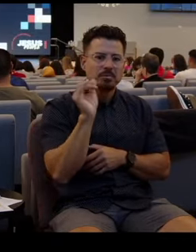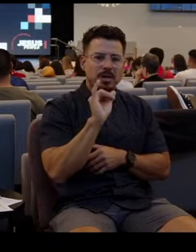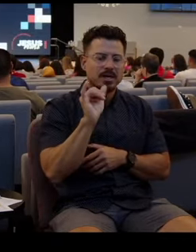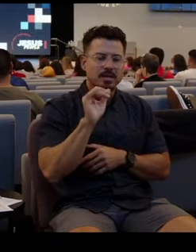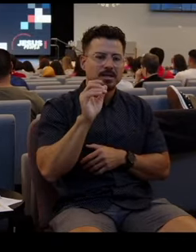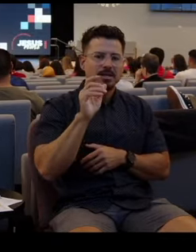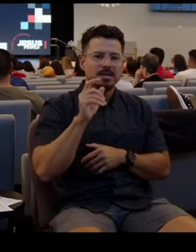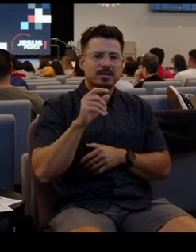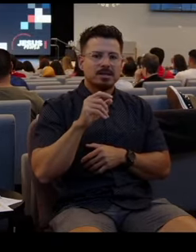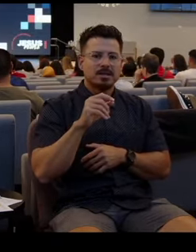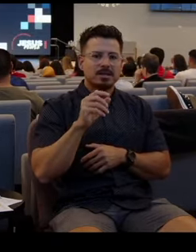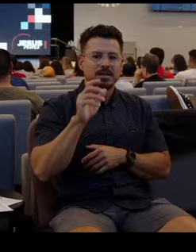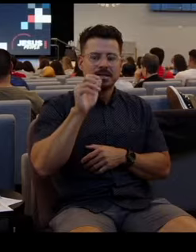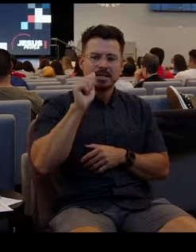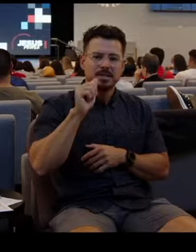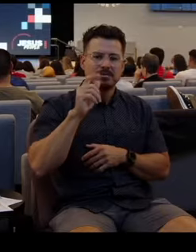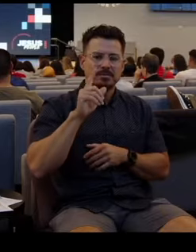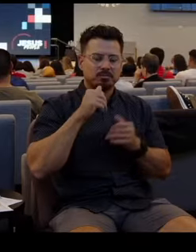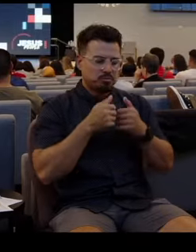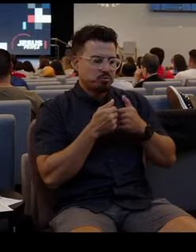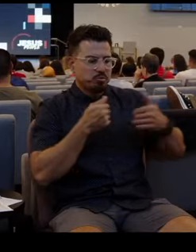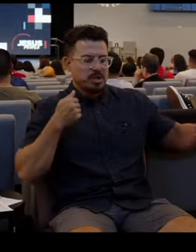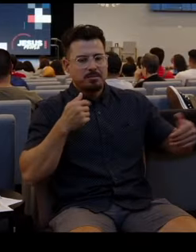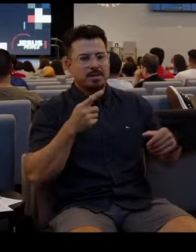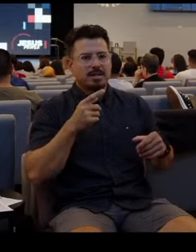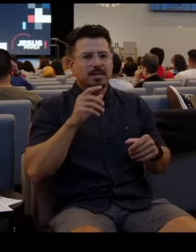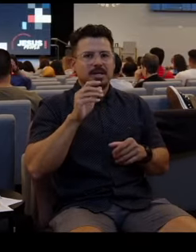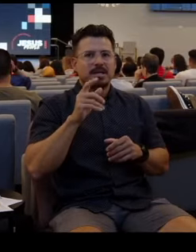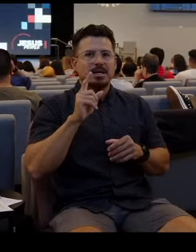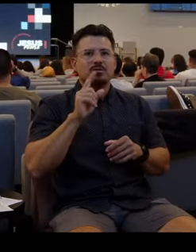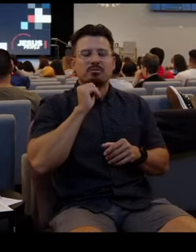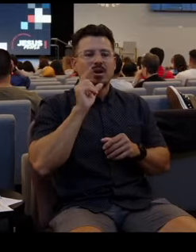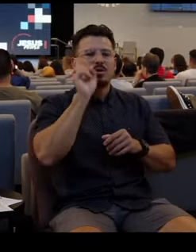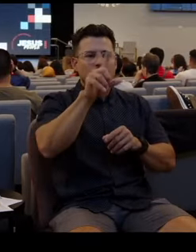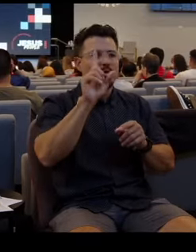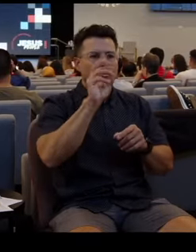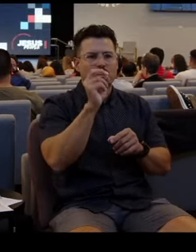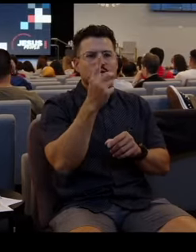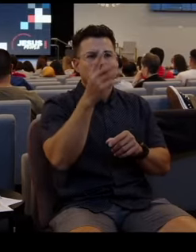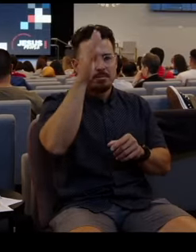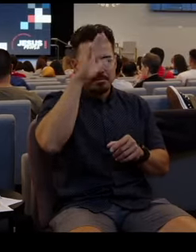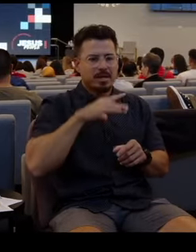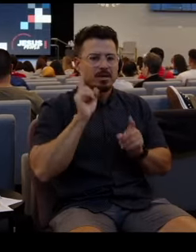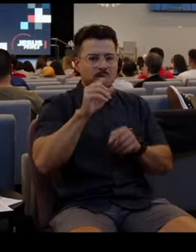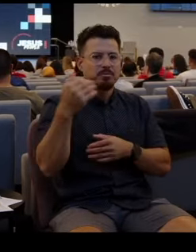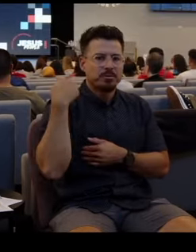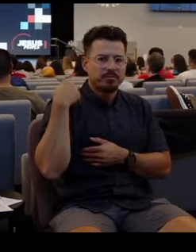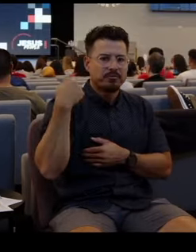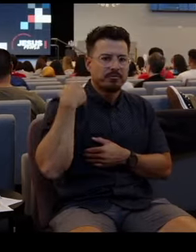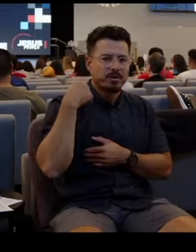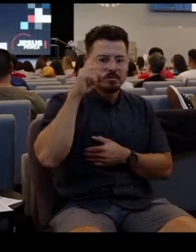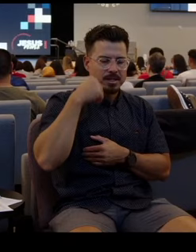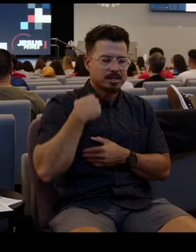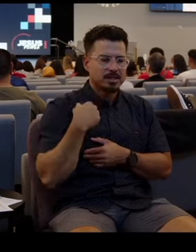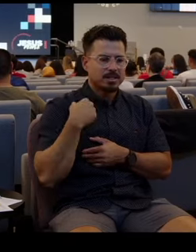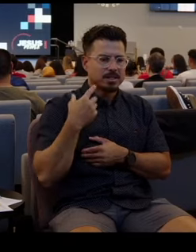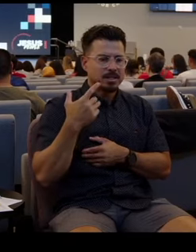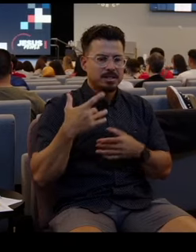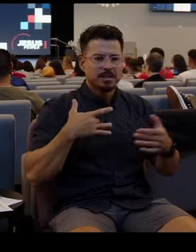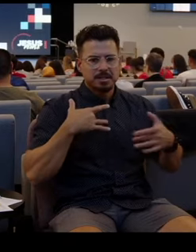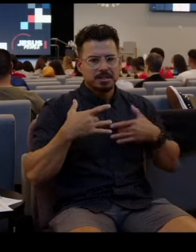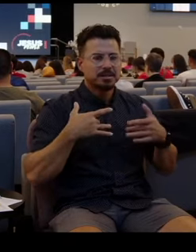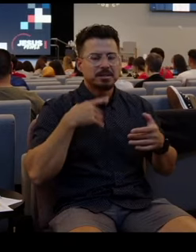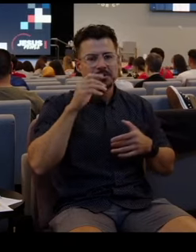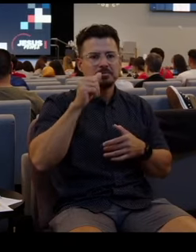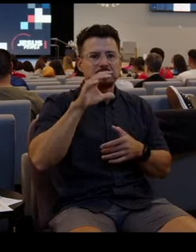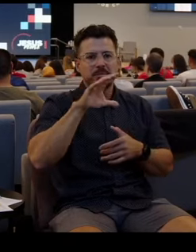abandoned Captain Kirk's motto, to boldly go where no man has gone before, is because our concerns about space